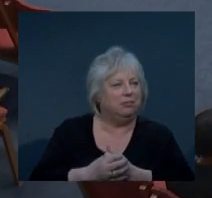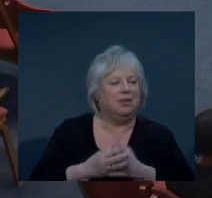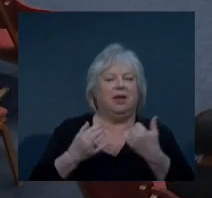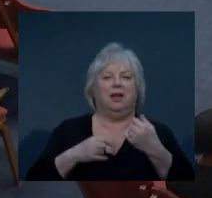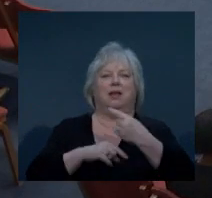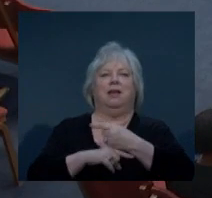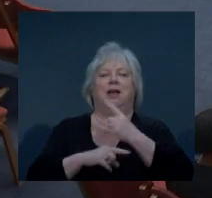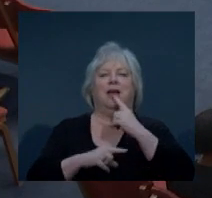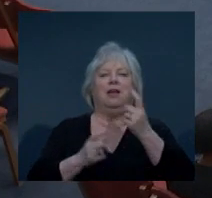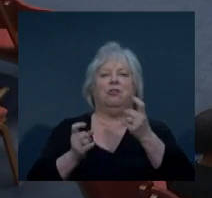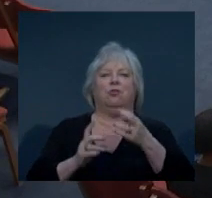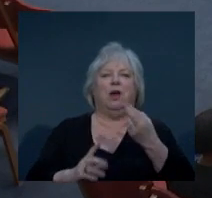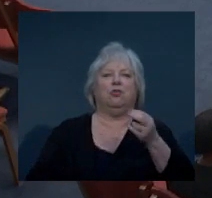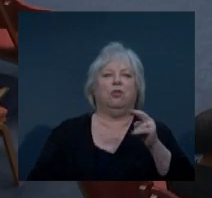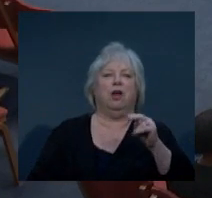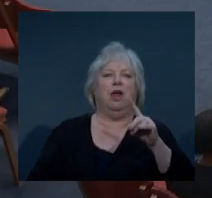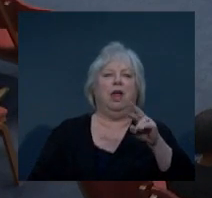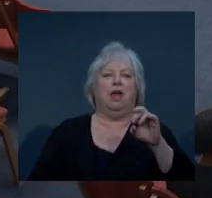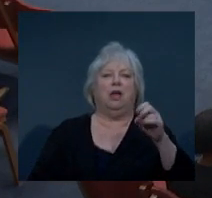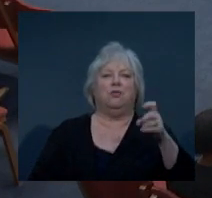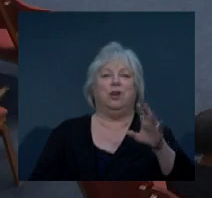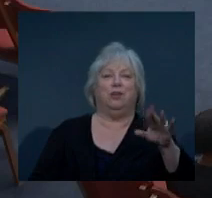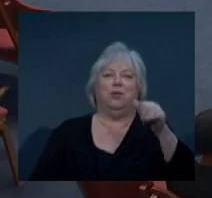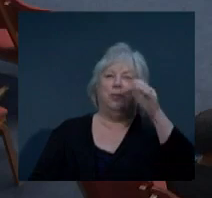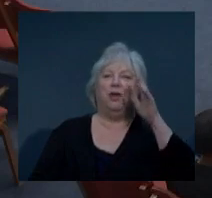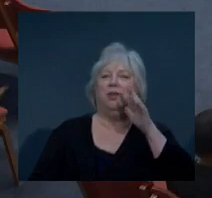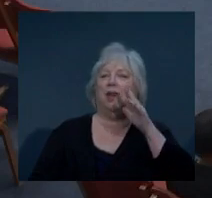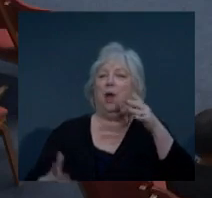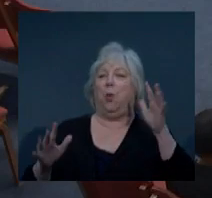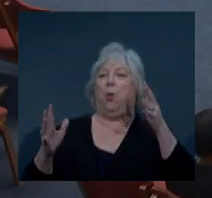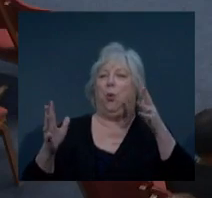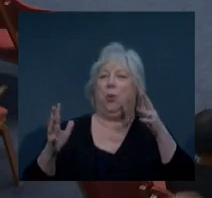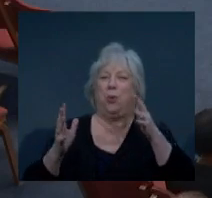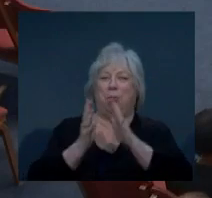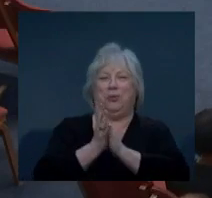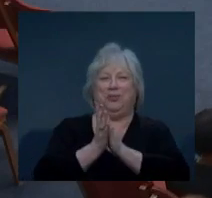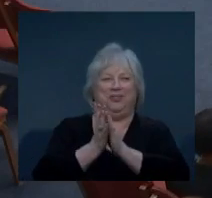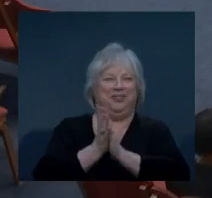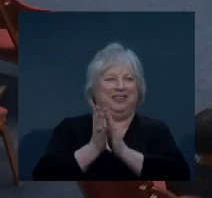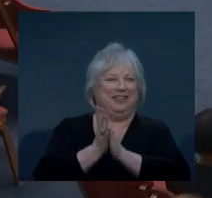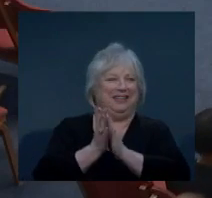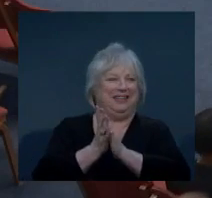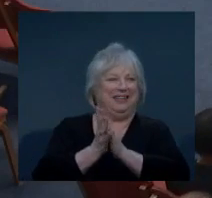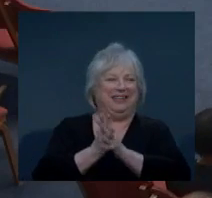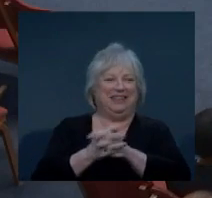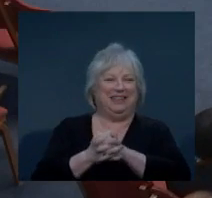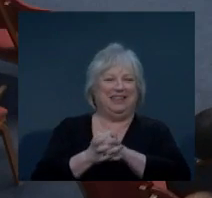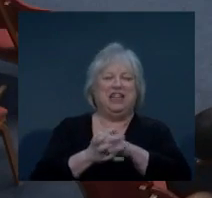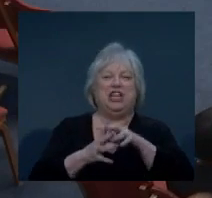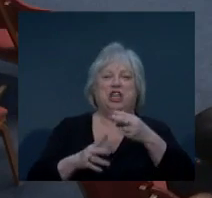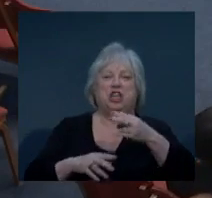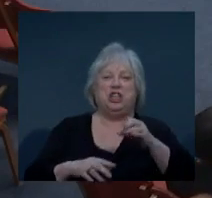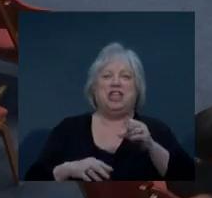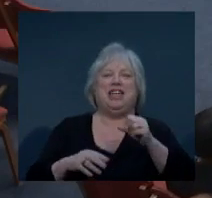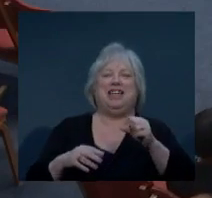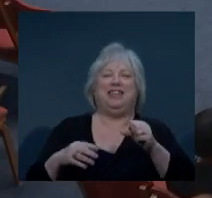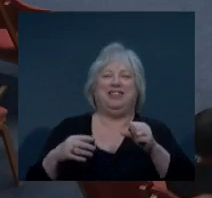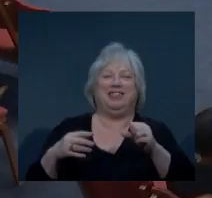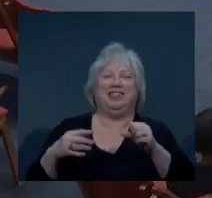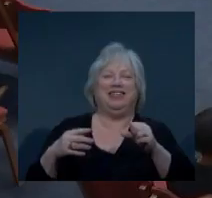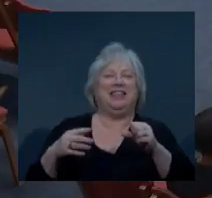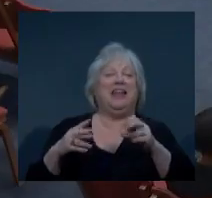today is Director Hendricks' birthday. She is